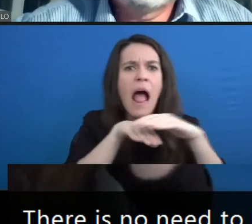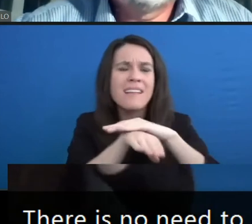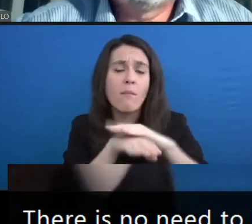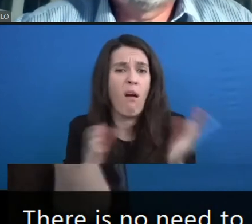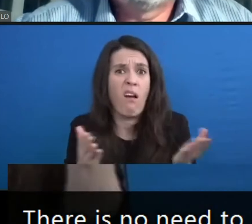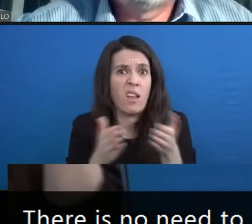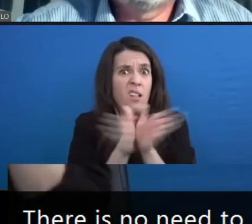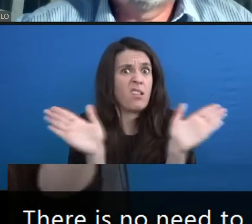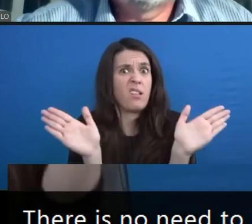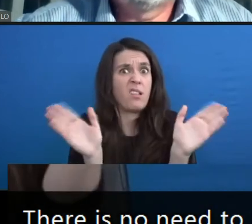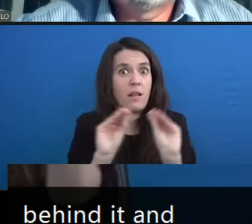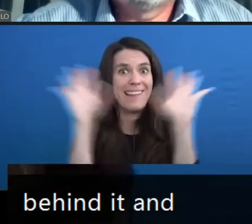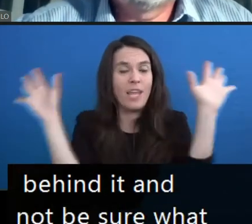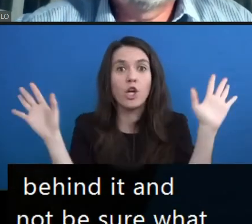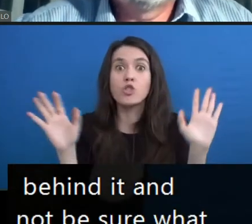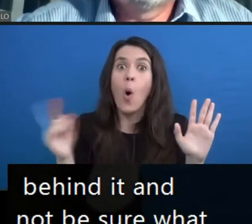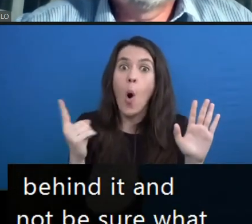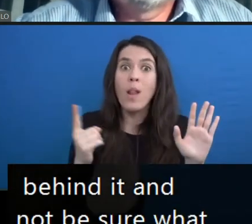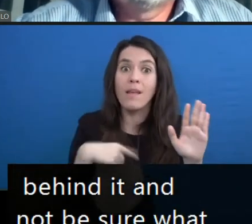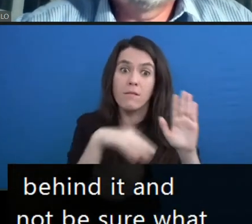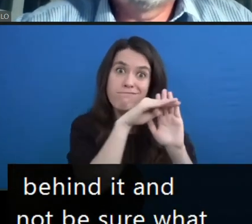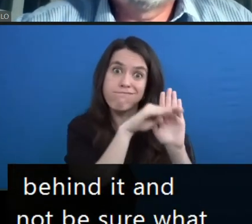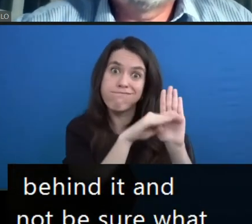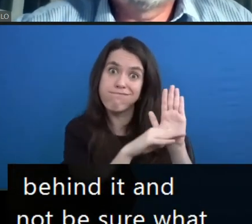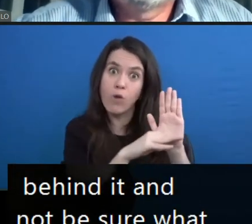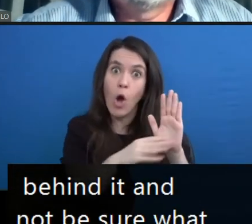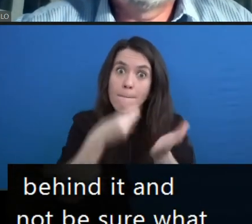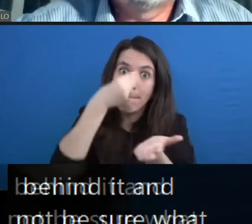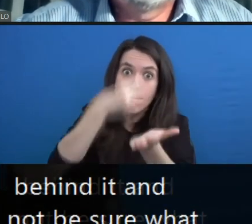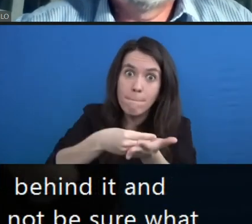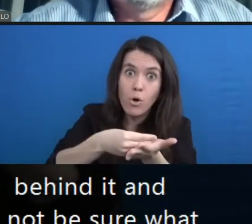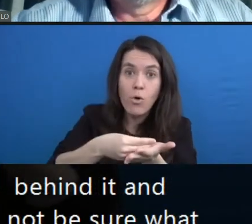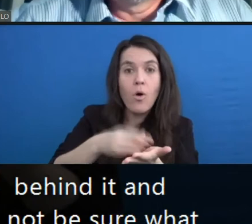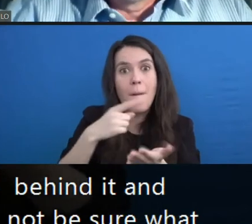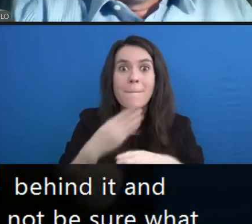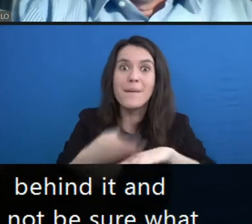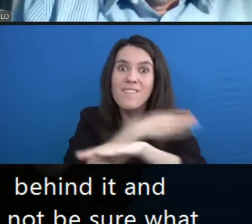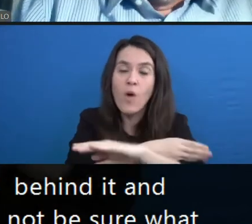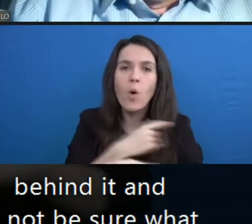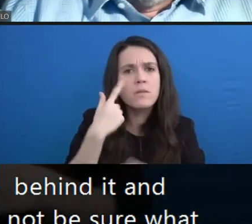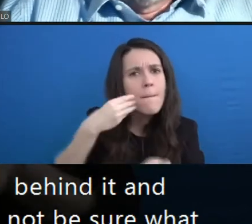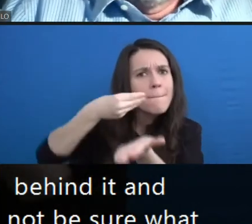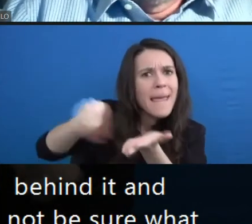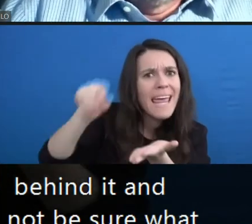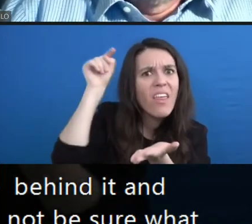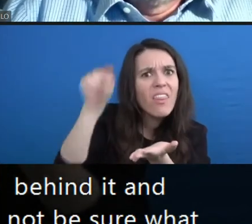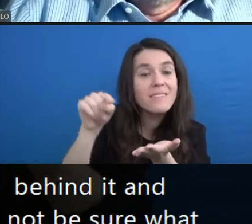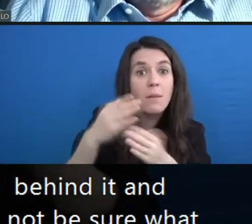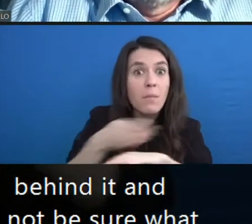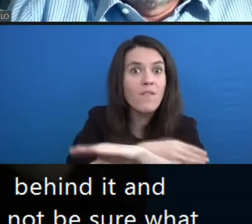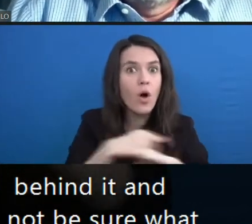the procurement team has to do is to simply include accessibility requirements with a reference